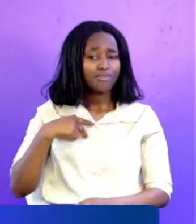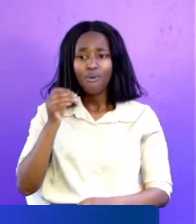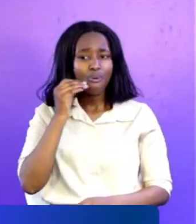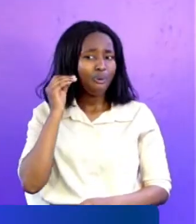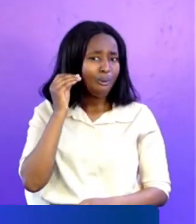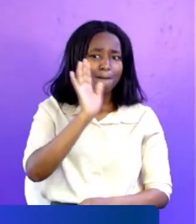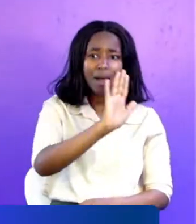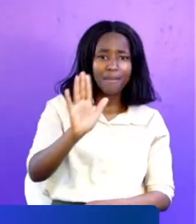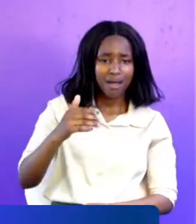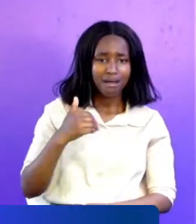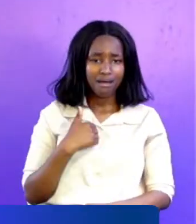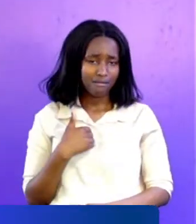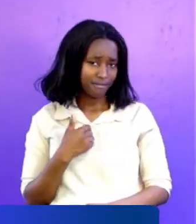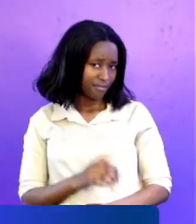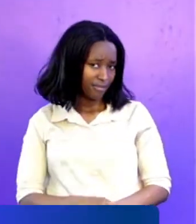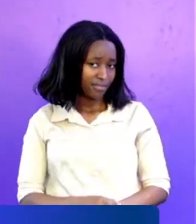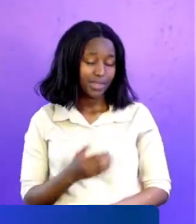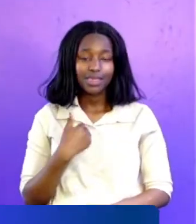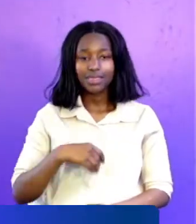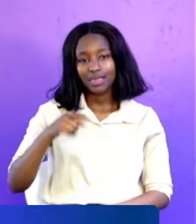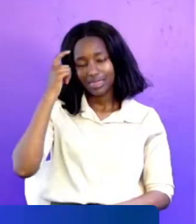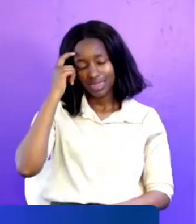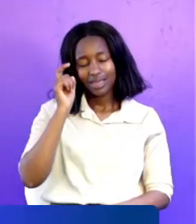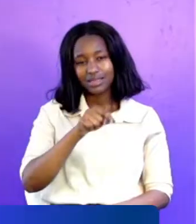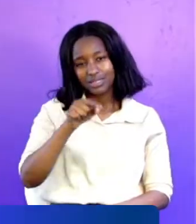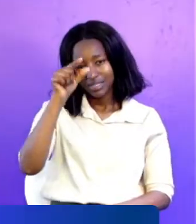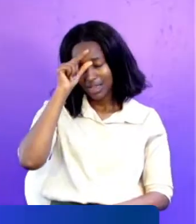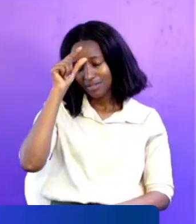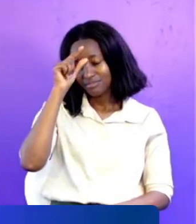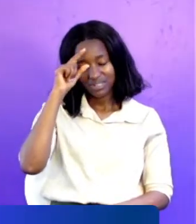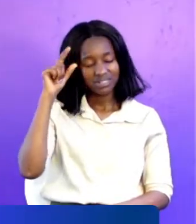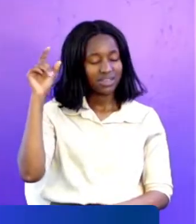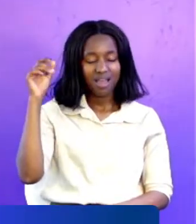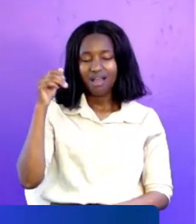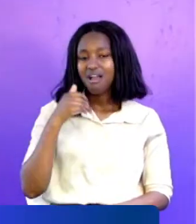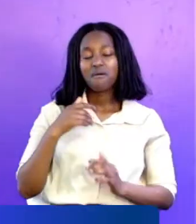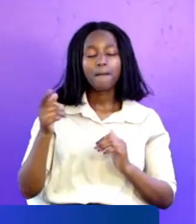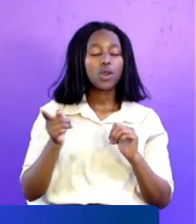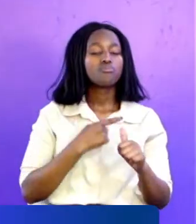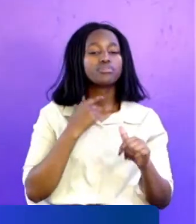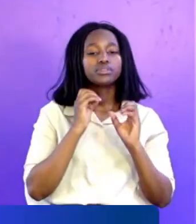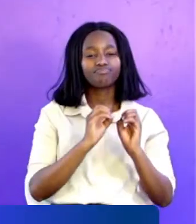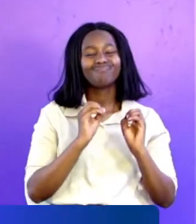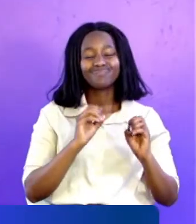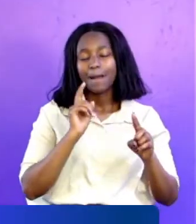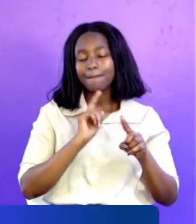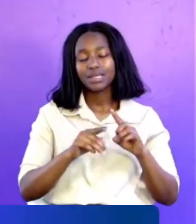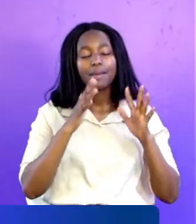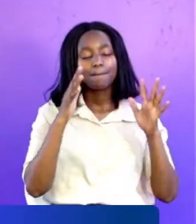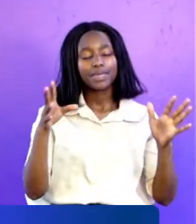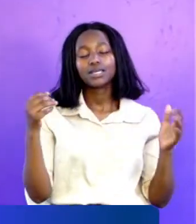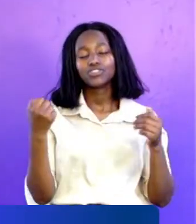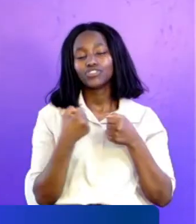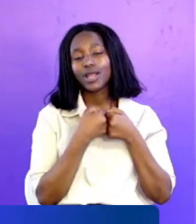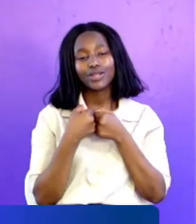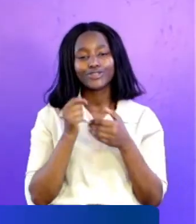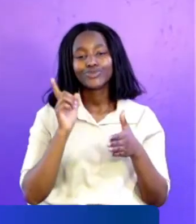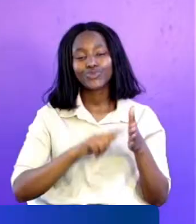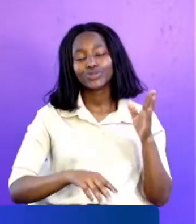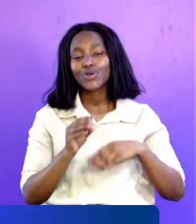think there's a priority there. I think this government has lacked priority, but I can tell you it's corruption. Because